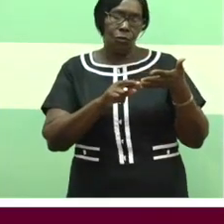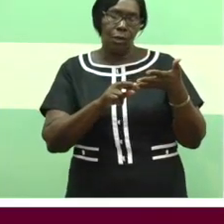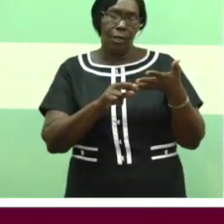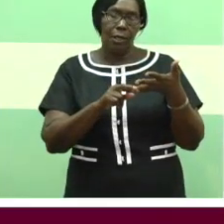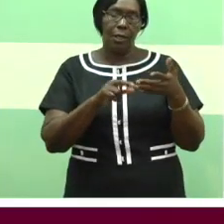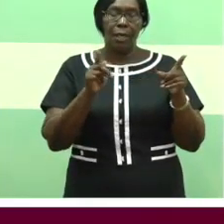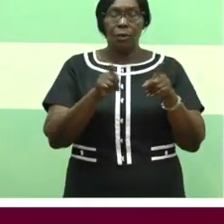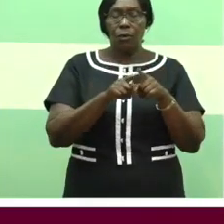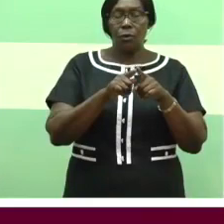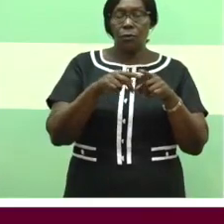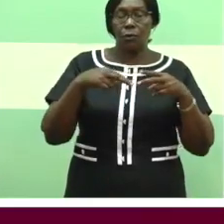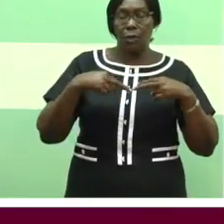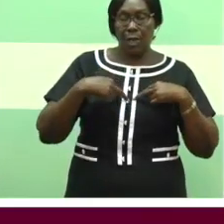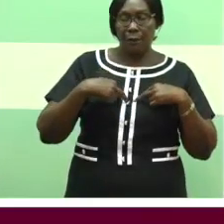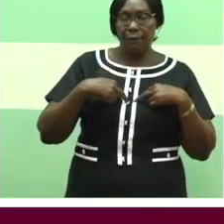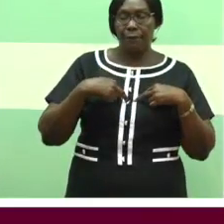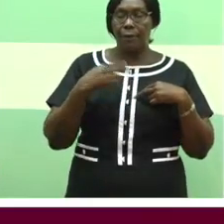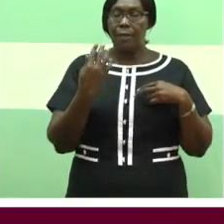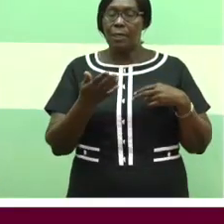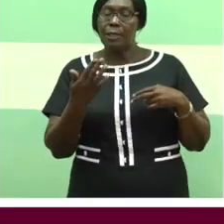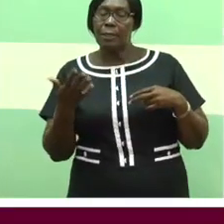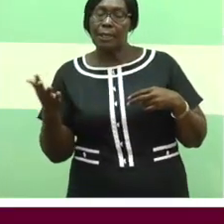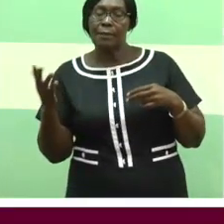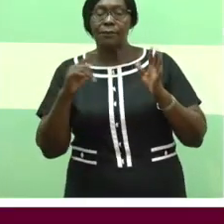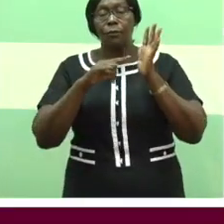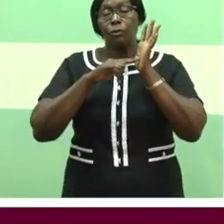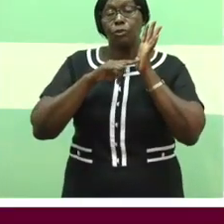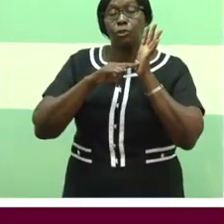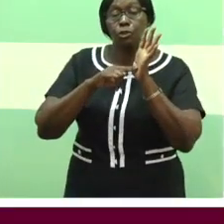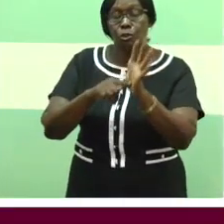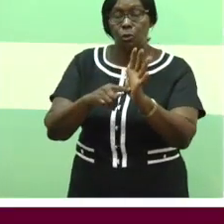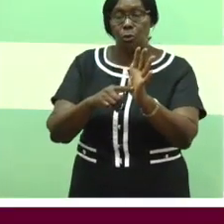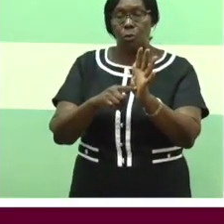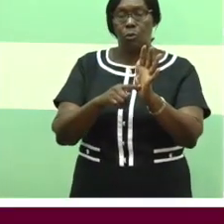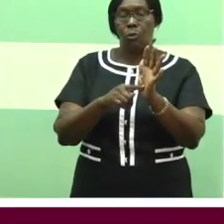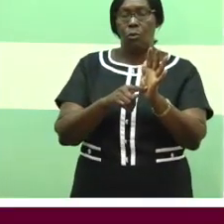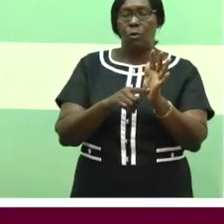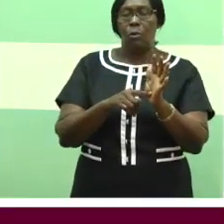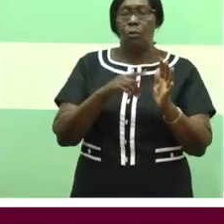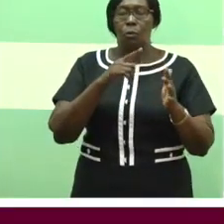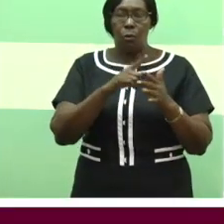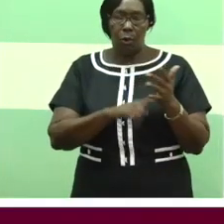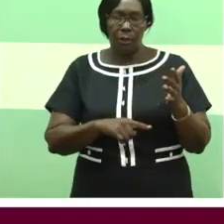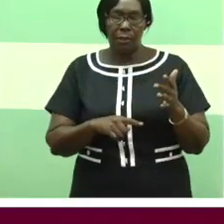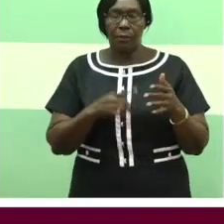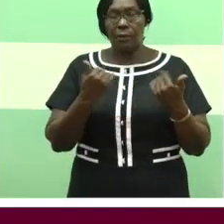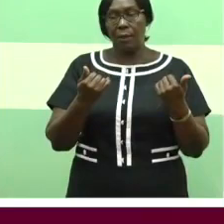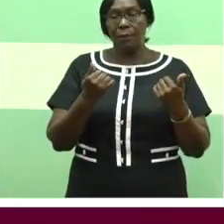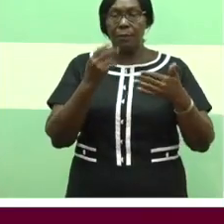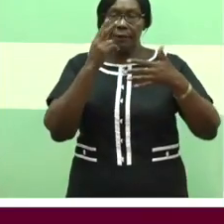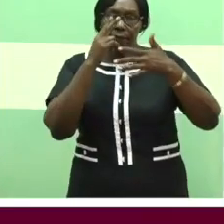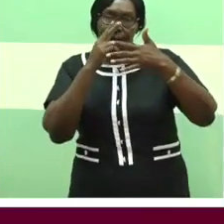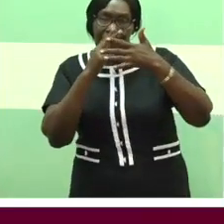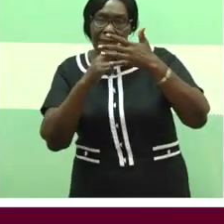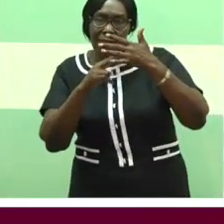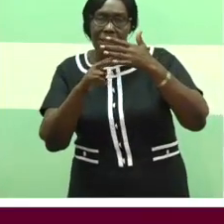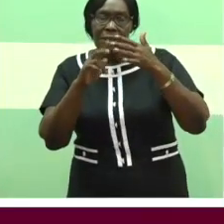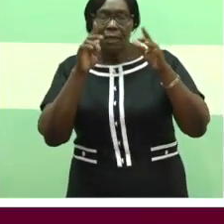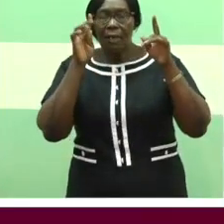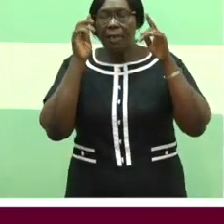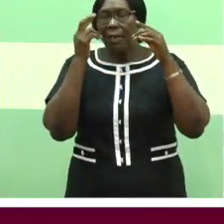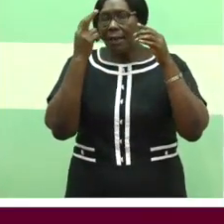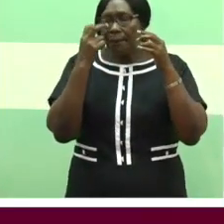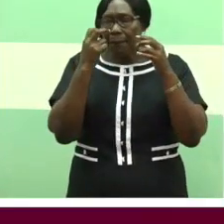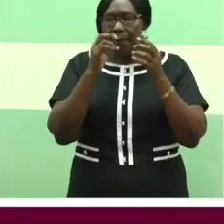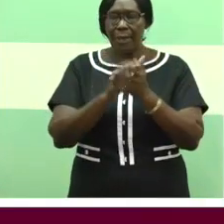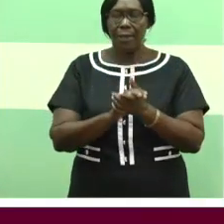have objects for some students who may be visually impaired. So you may have a little book, or if